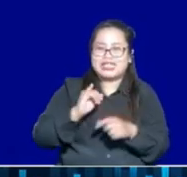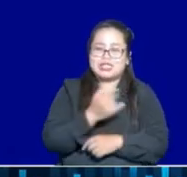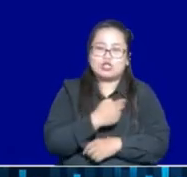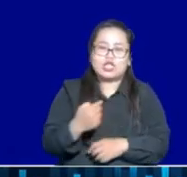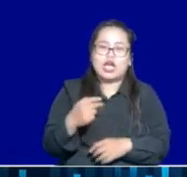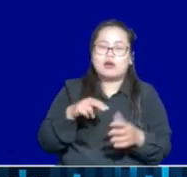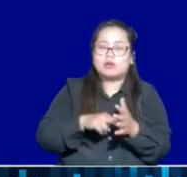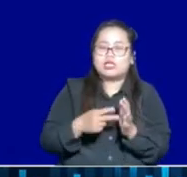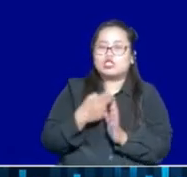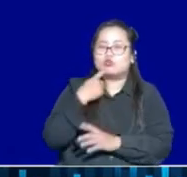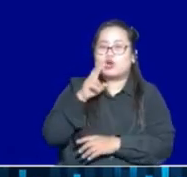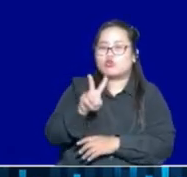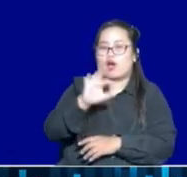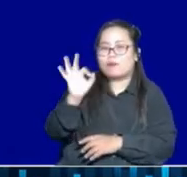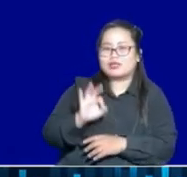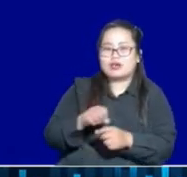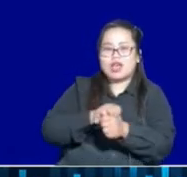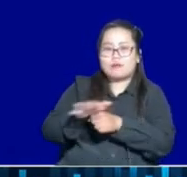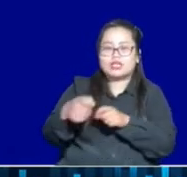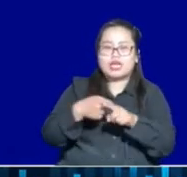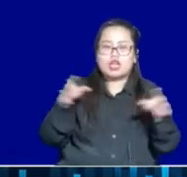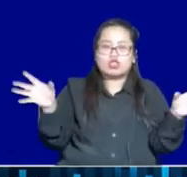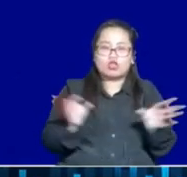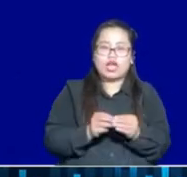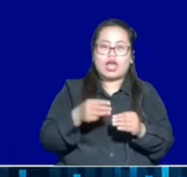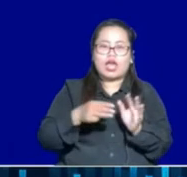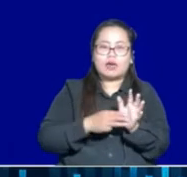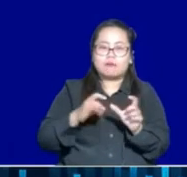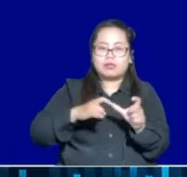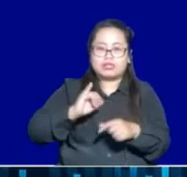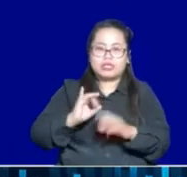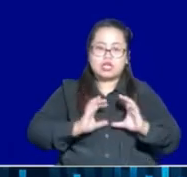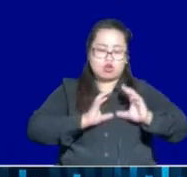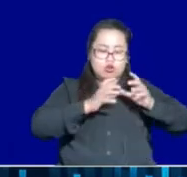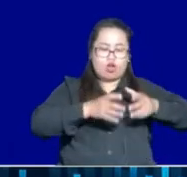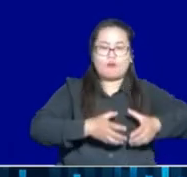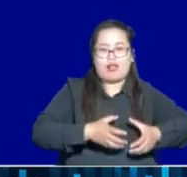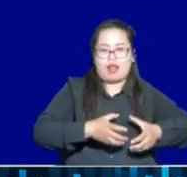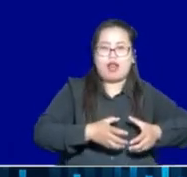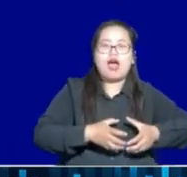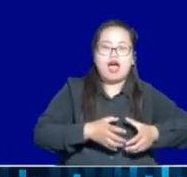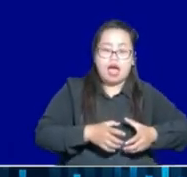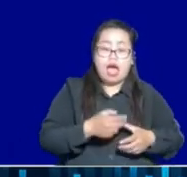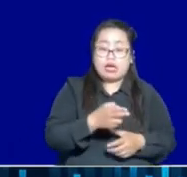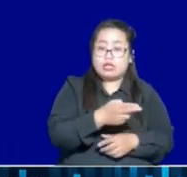Indonesia's emissions are much lower than the average per capita emission, okay?